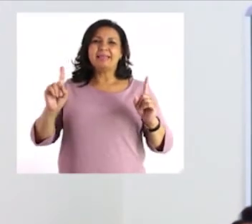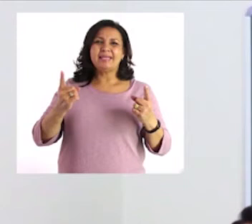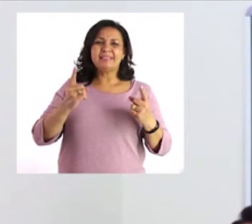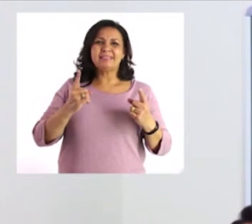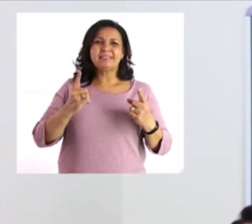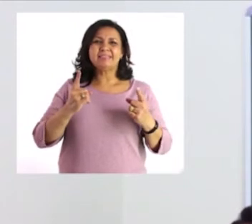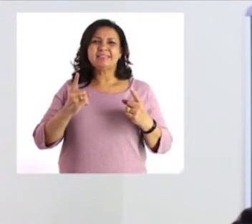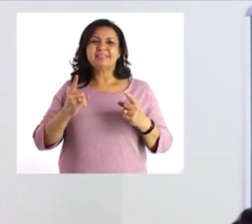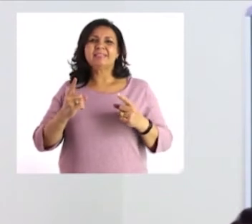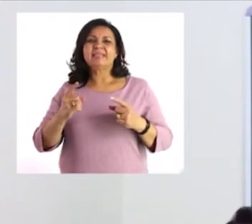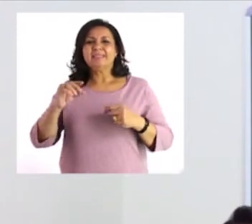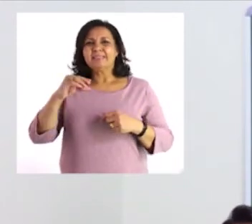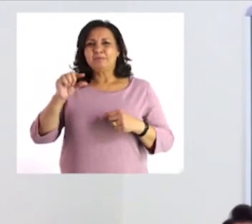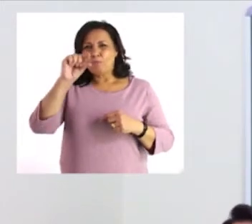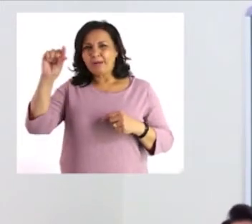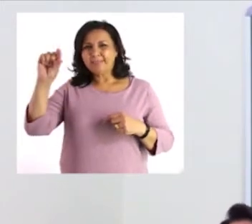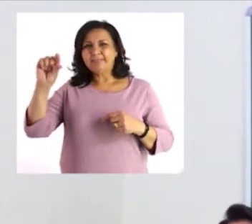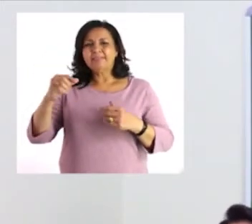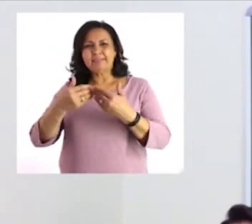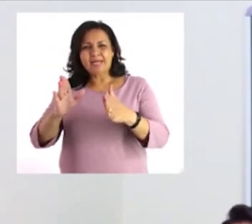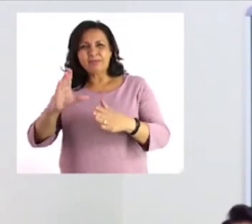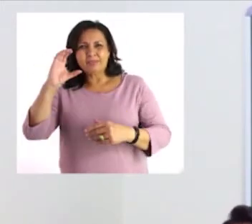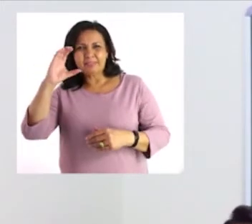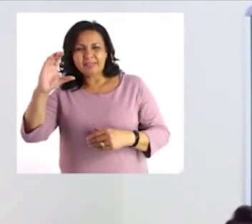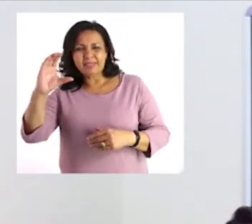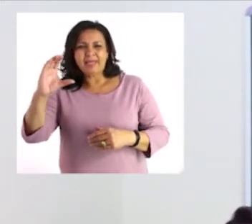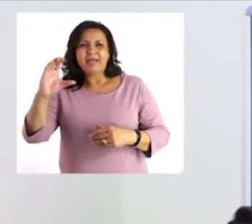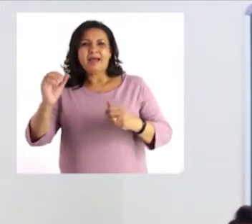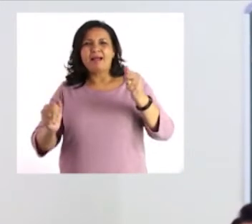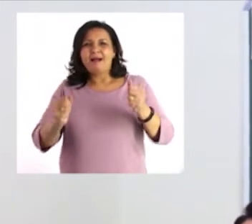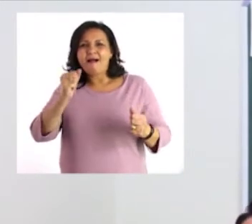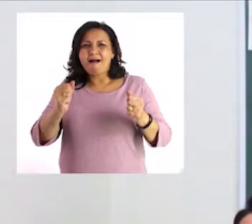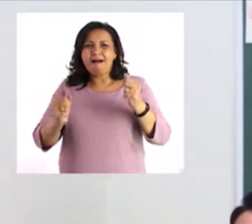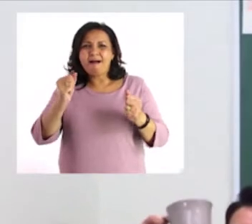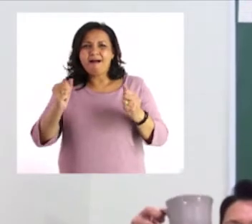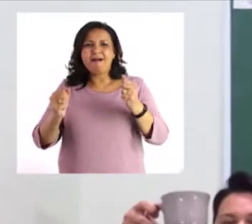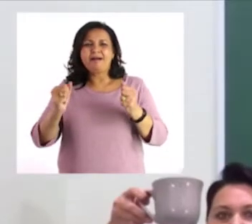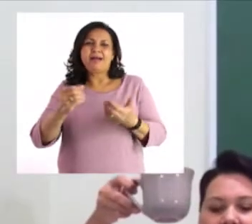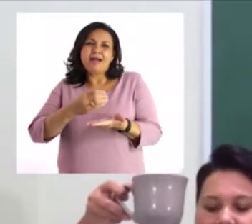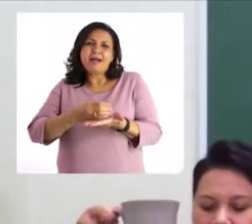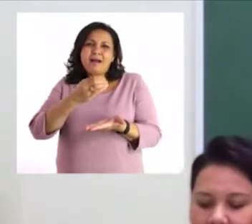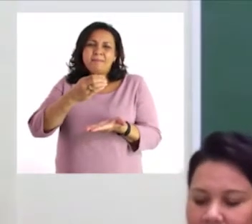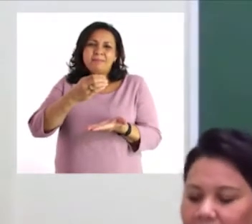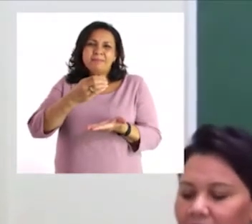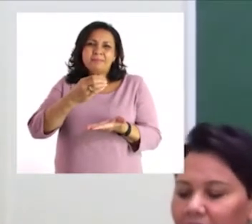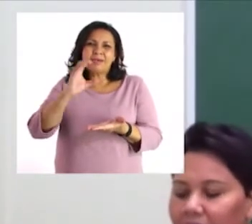with letter C. We said car, k, cup,